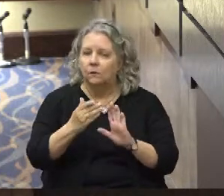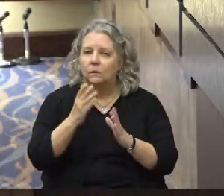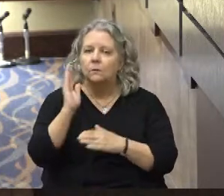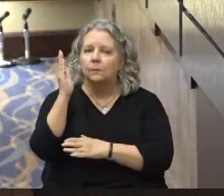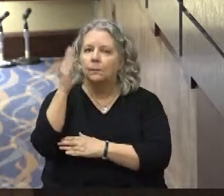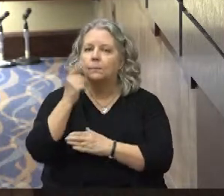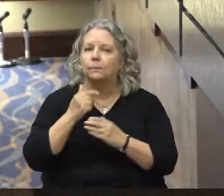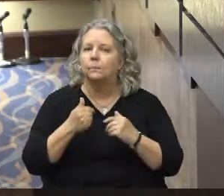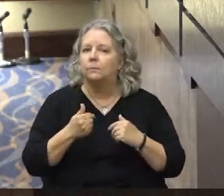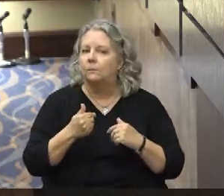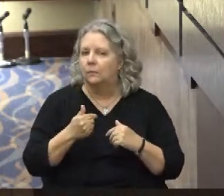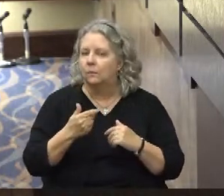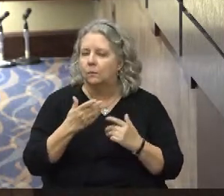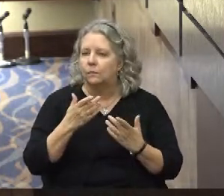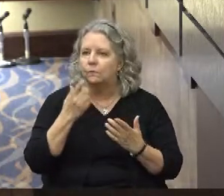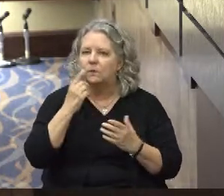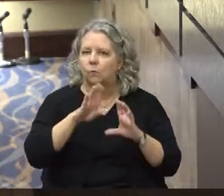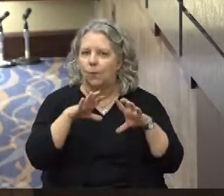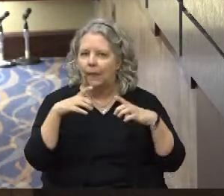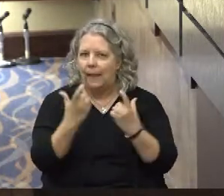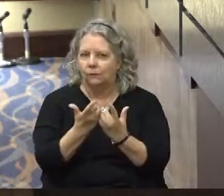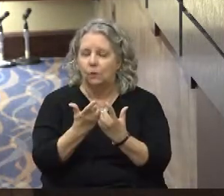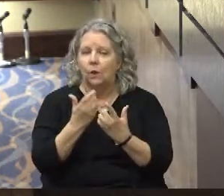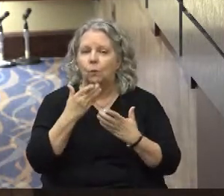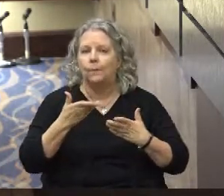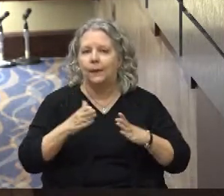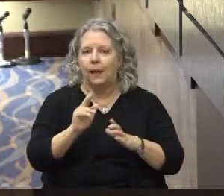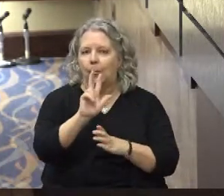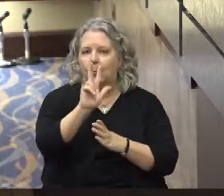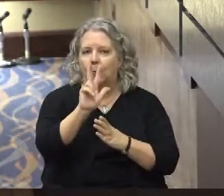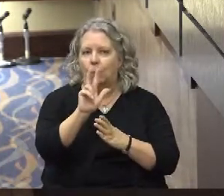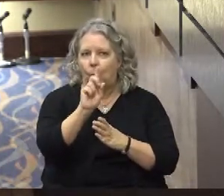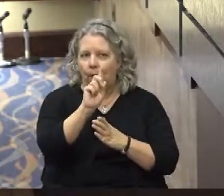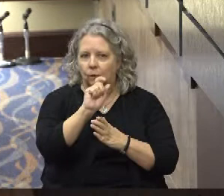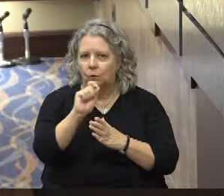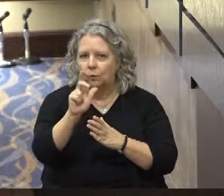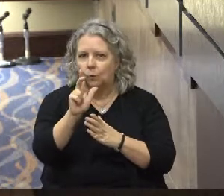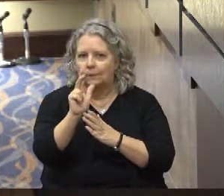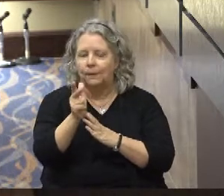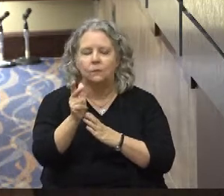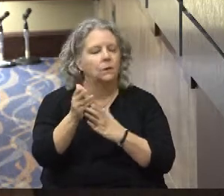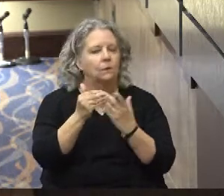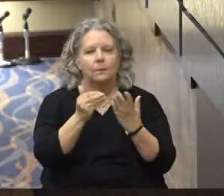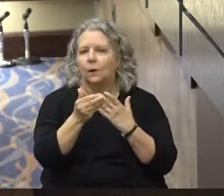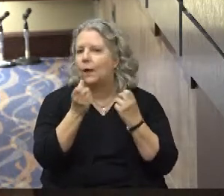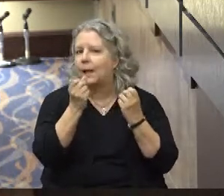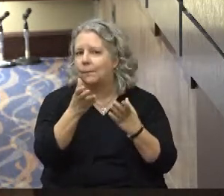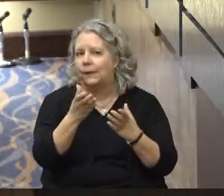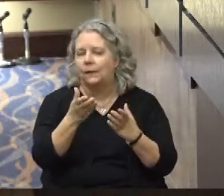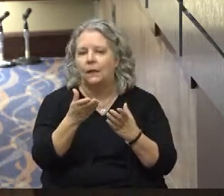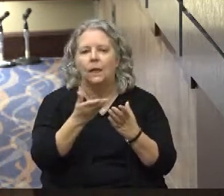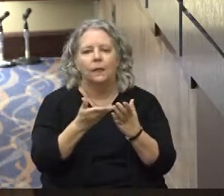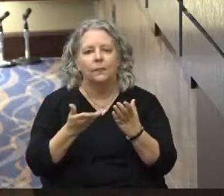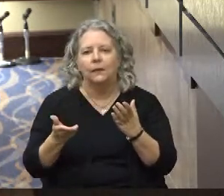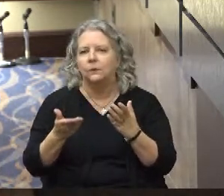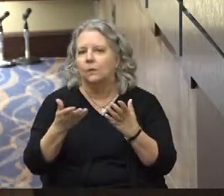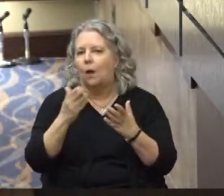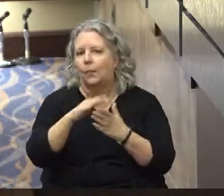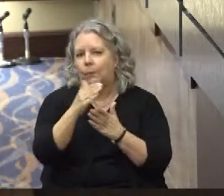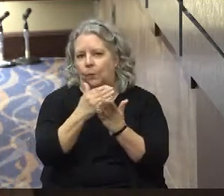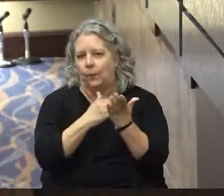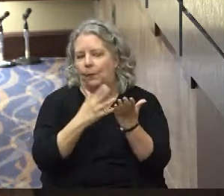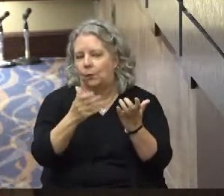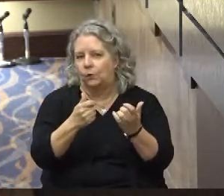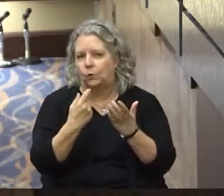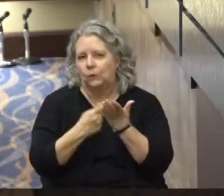public hearings, speakers will be allotted 1 3-minute presentation regardless of the number of agenda items the speaker wishes to address. If you're here to speak and have not